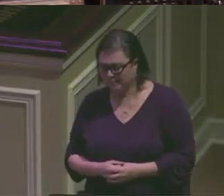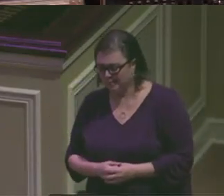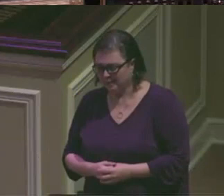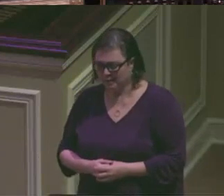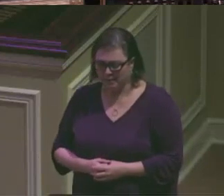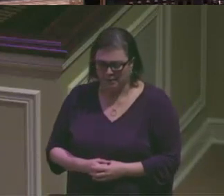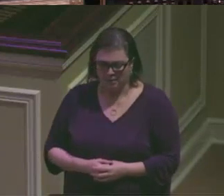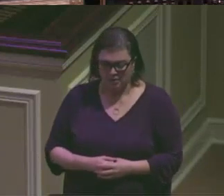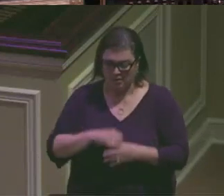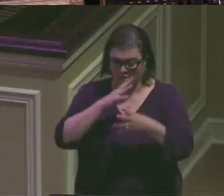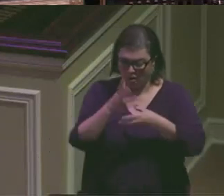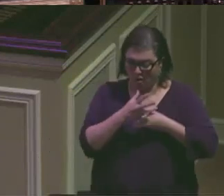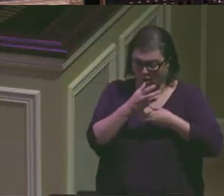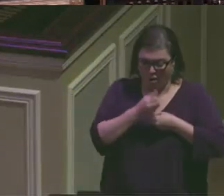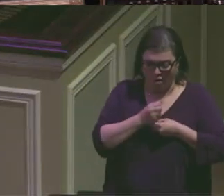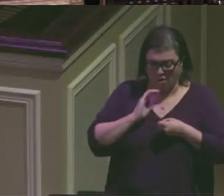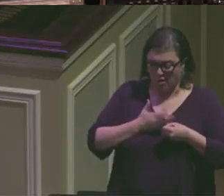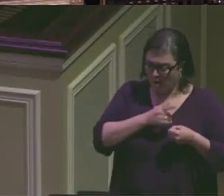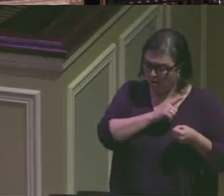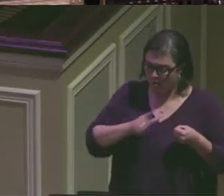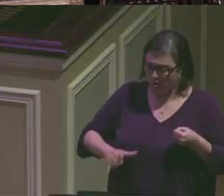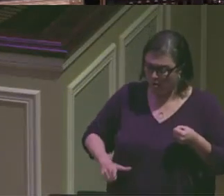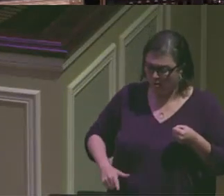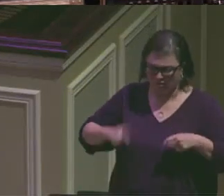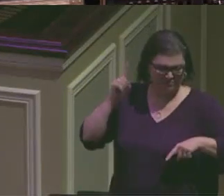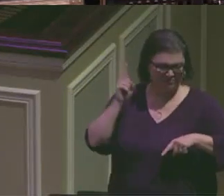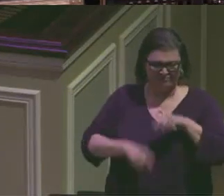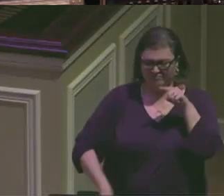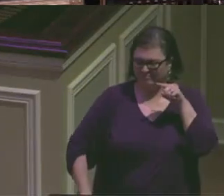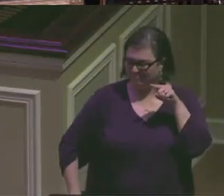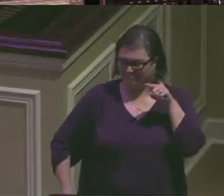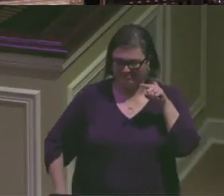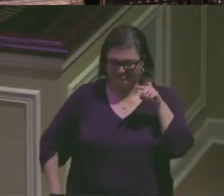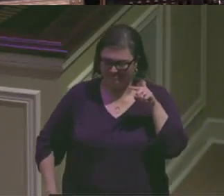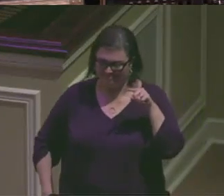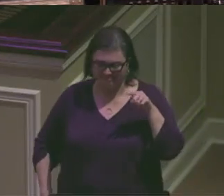Lord of life can be